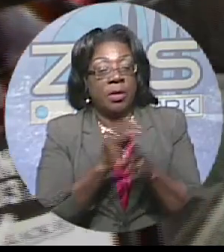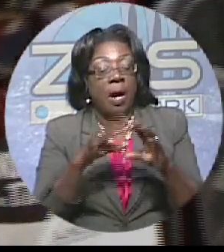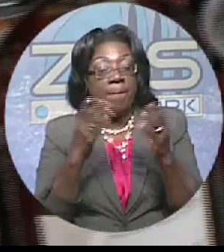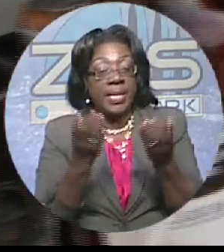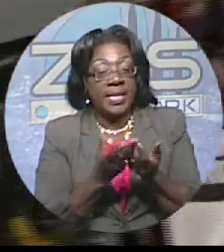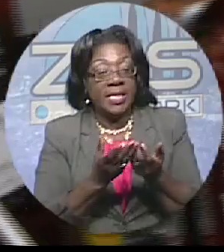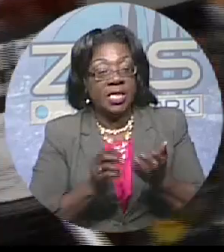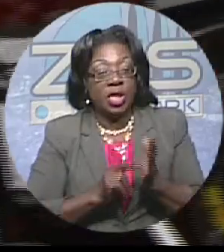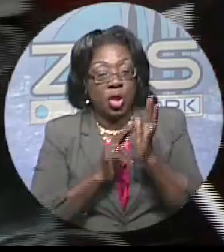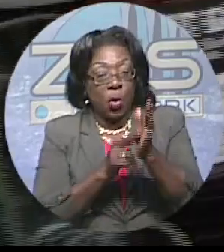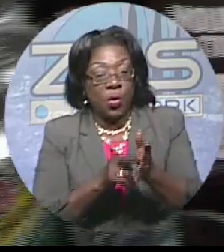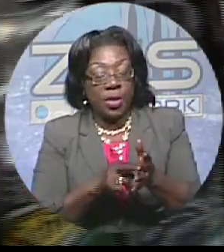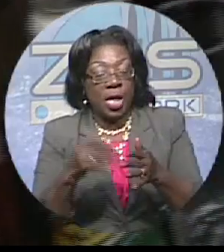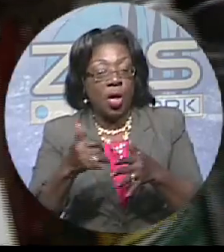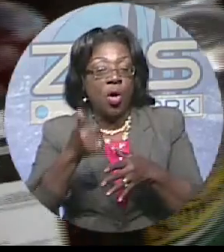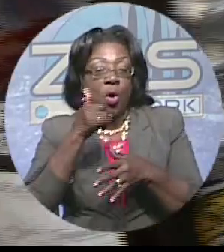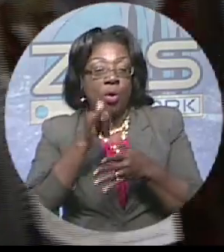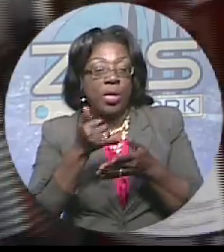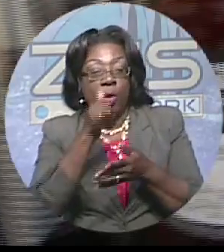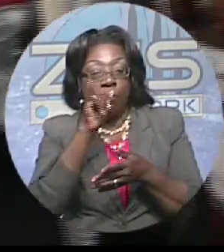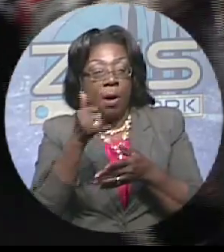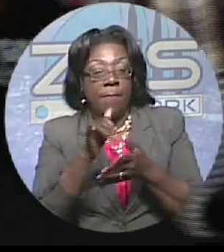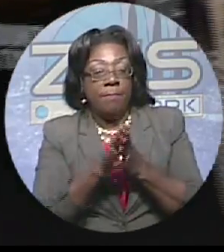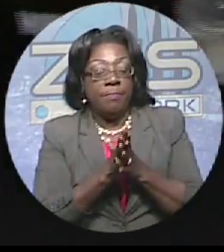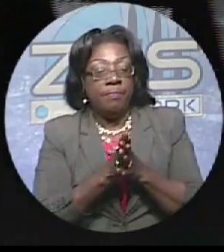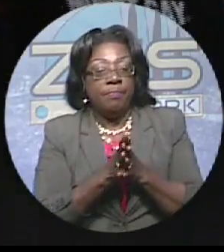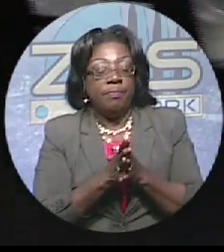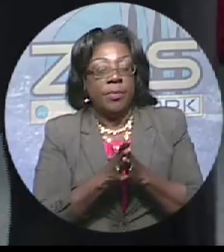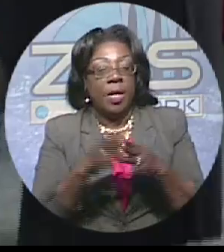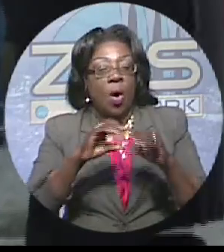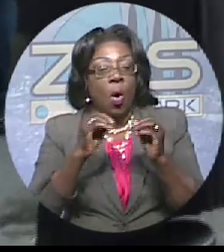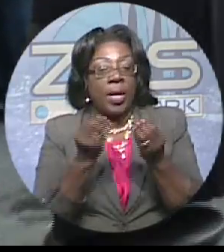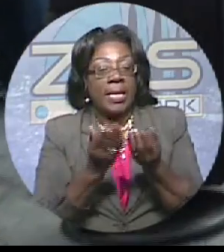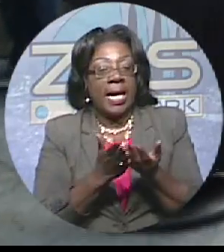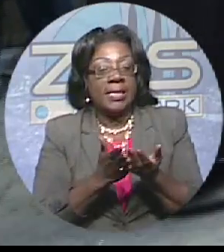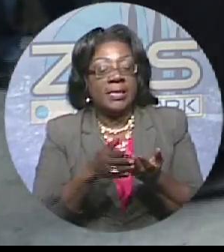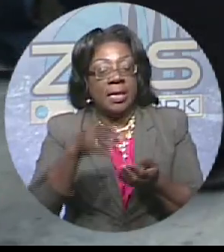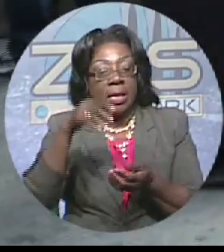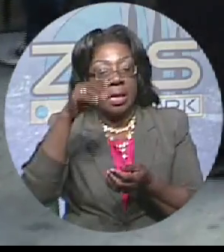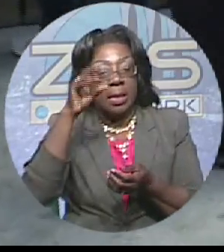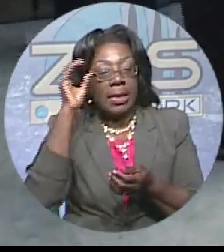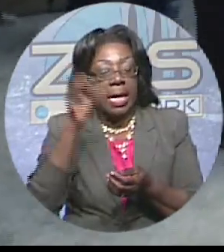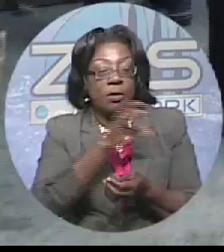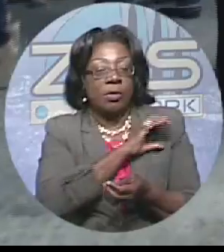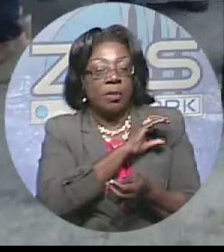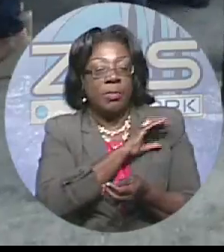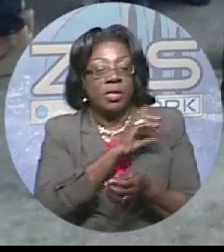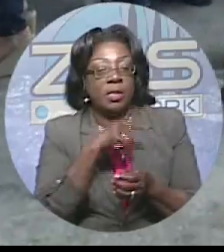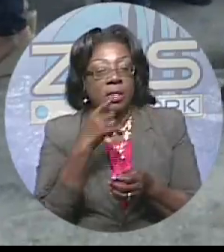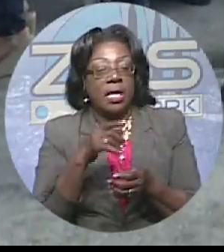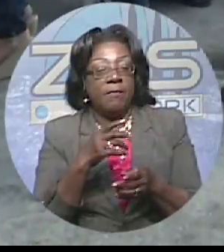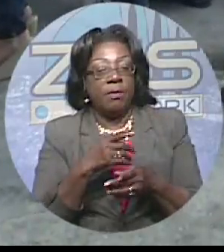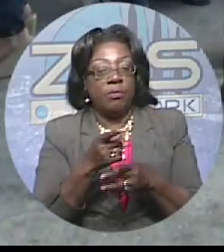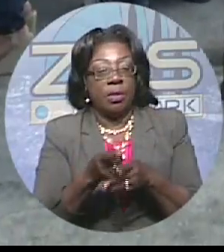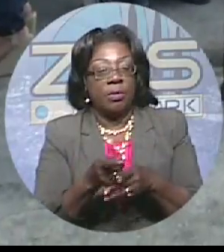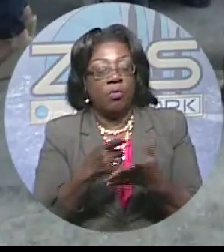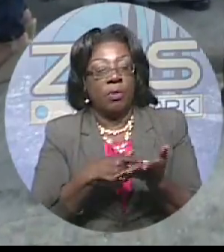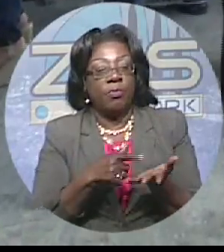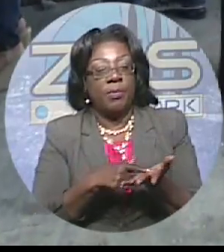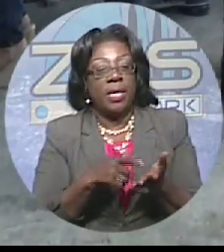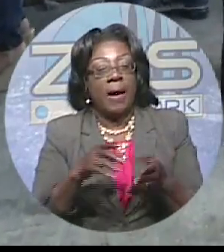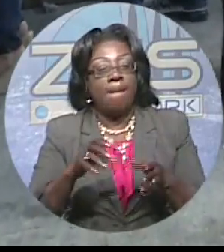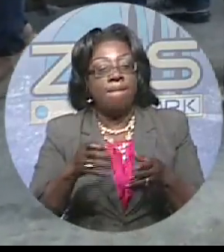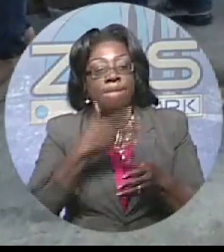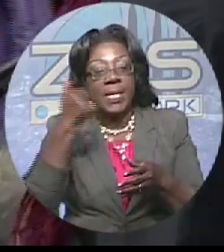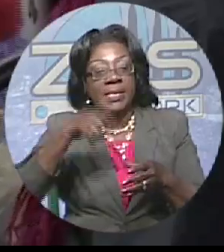largest participation in the festival's history. Festival organizer Catherine Mitchell gave a recap of what we may have missed out over